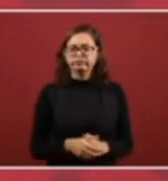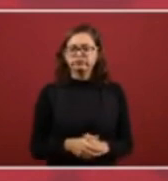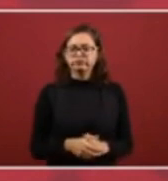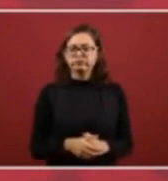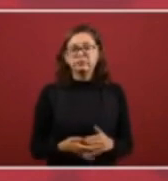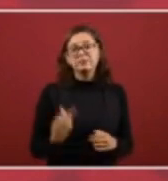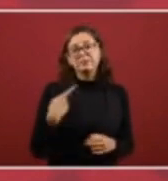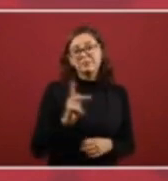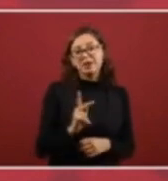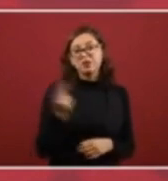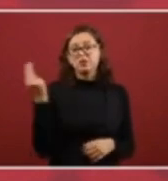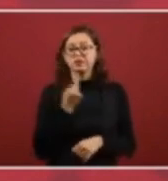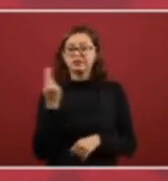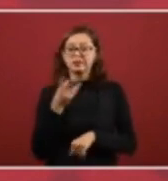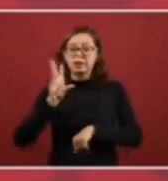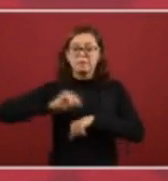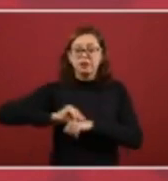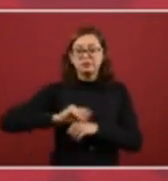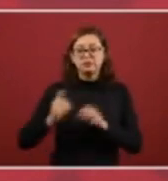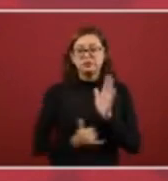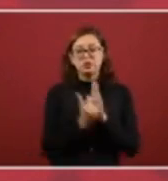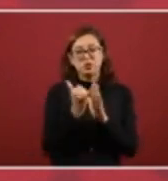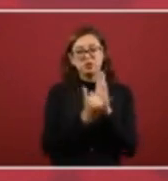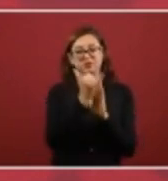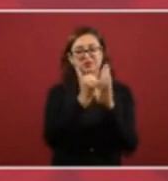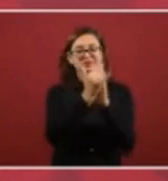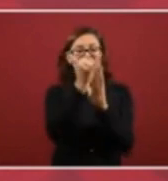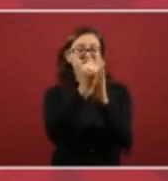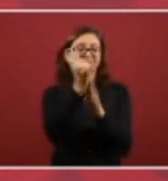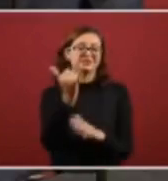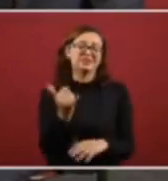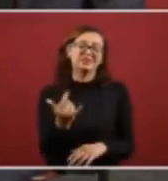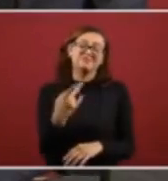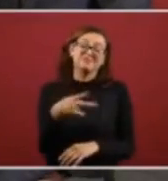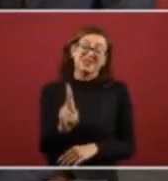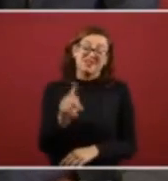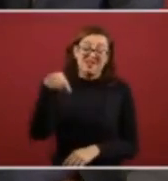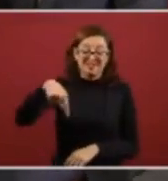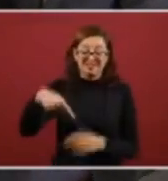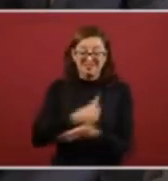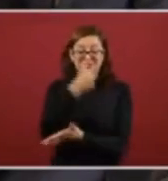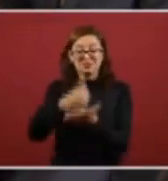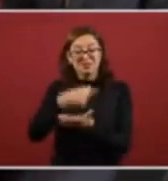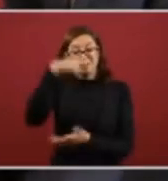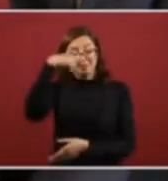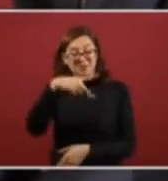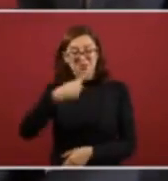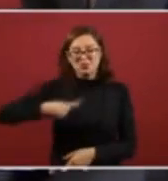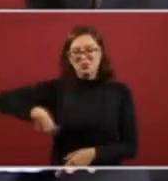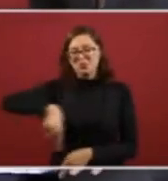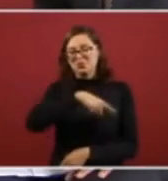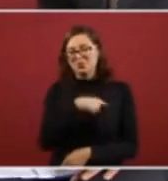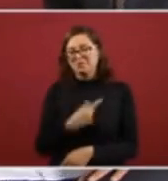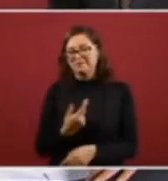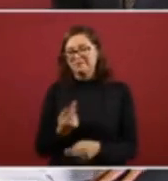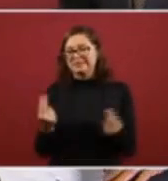all they wanted from us was to give them permission. So we have to be careful here in the state of Mexico